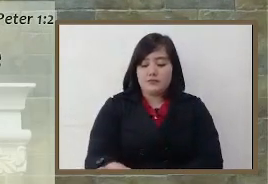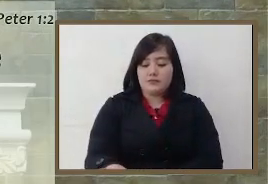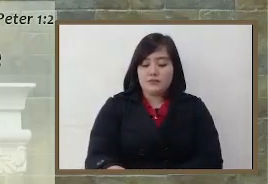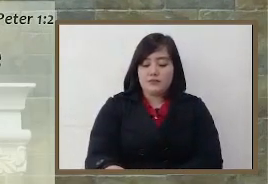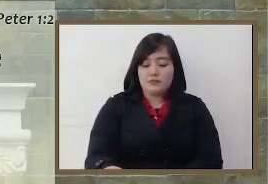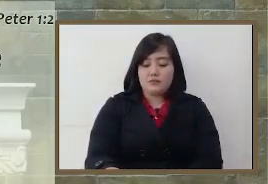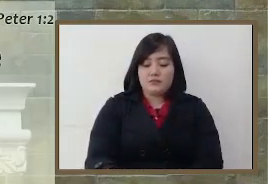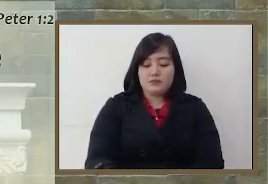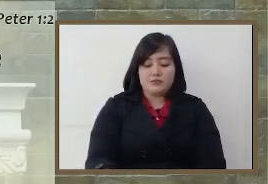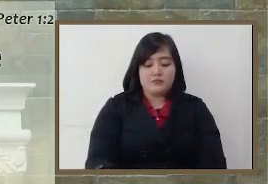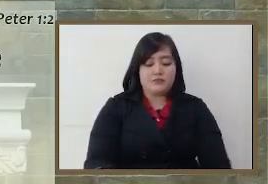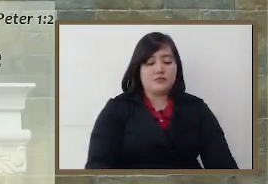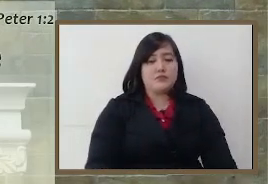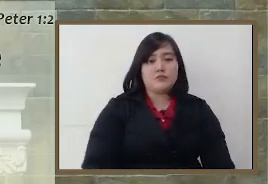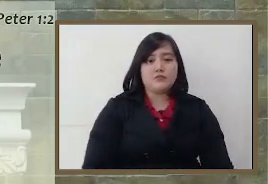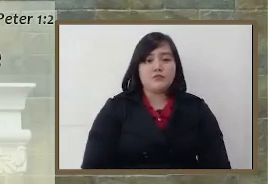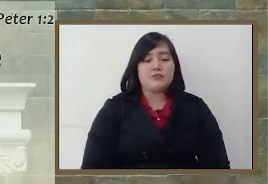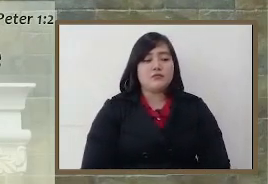verse